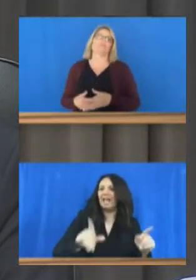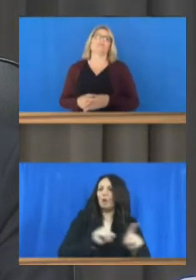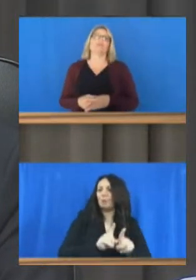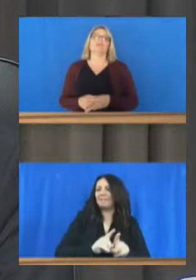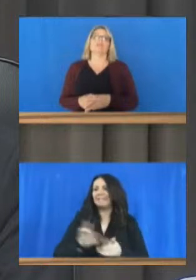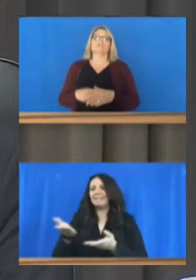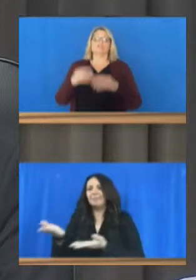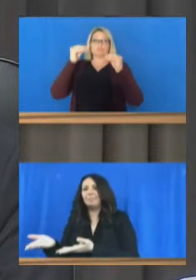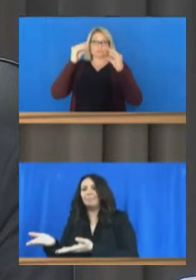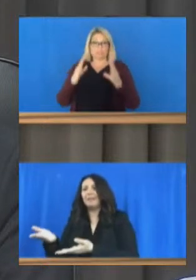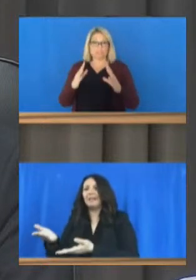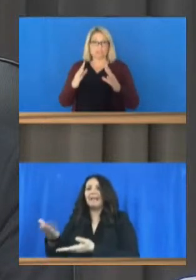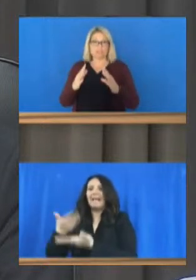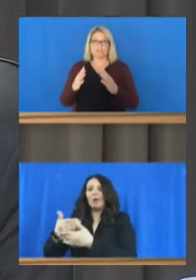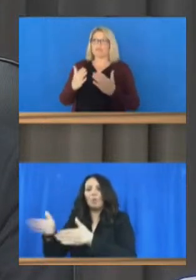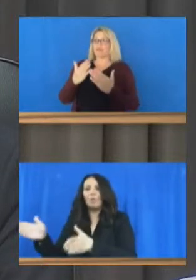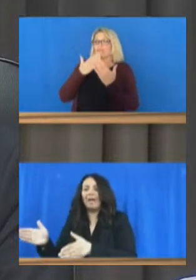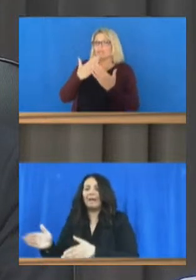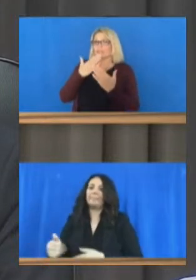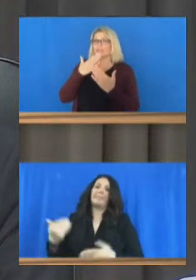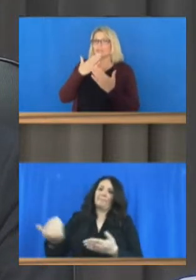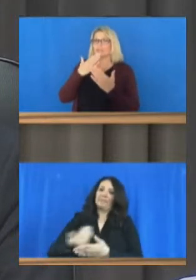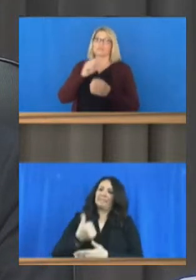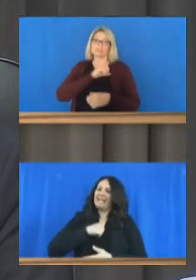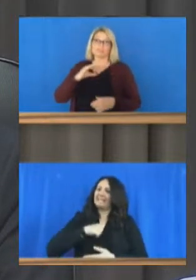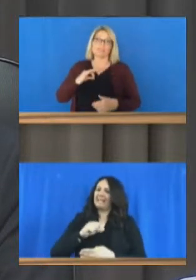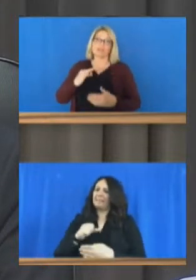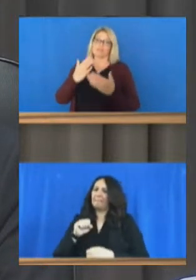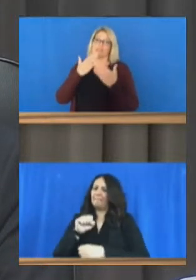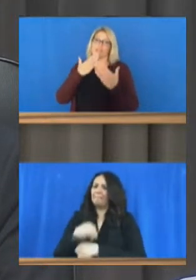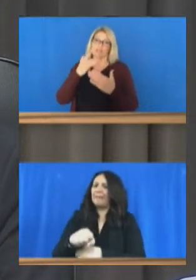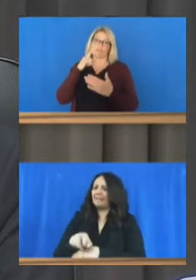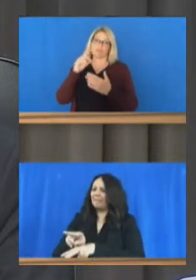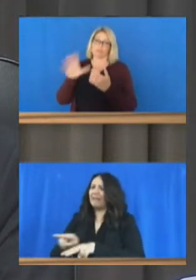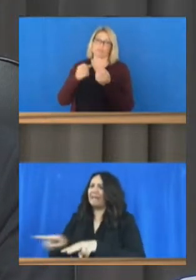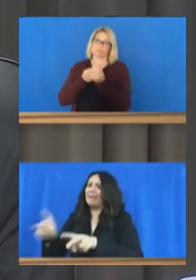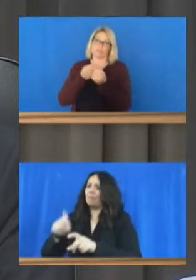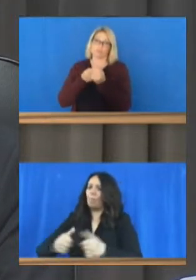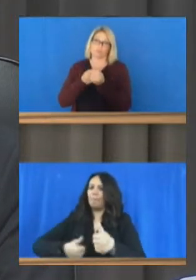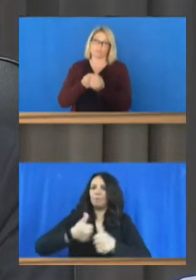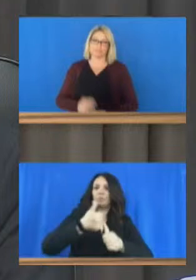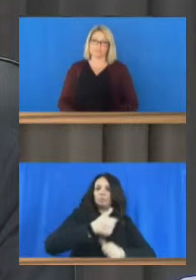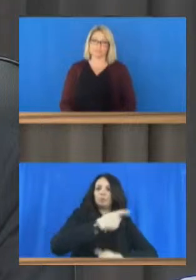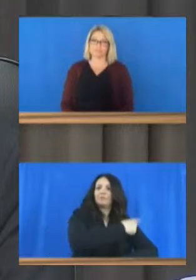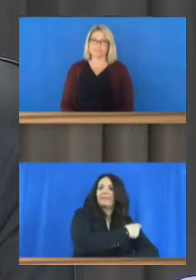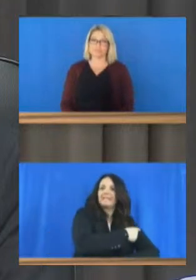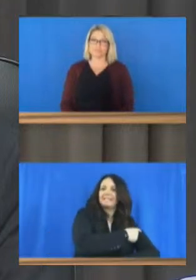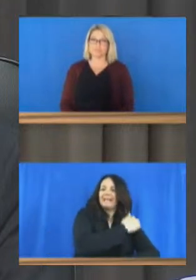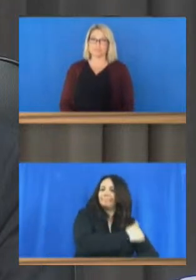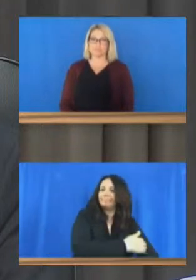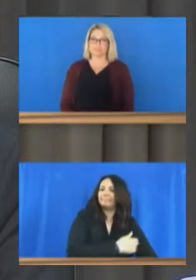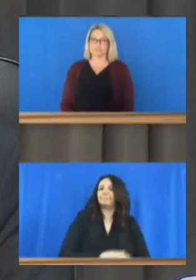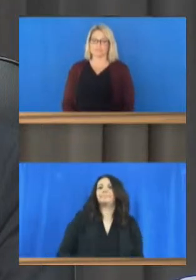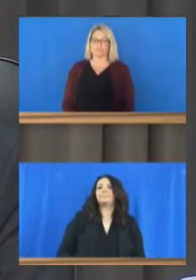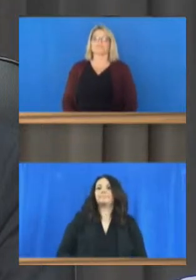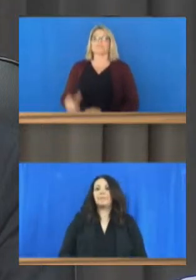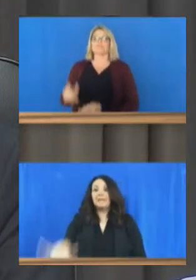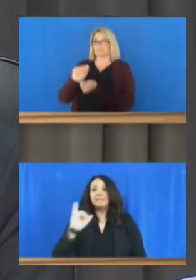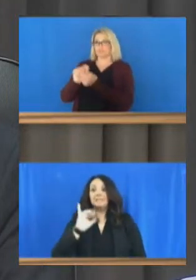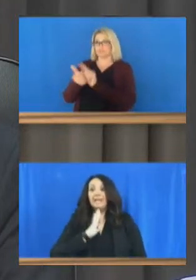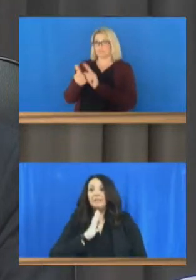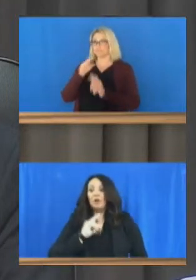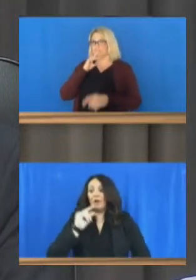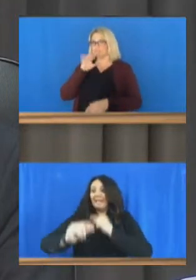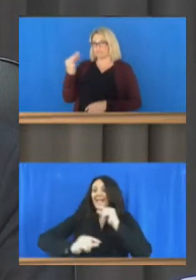l'année dernière. So I'd like to urge families planning their own celebrations to recognize the accomplishments